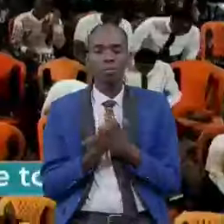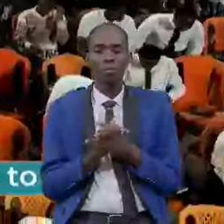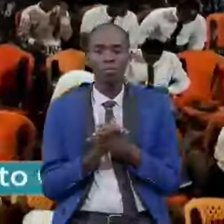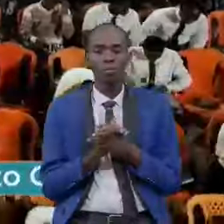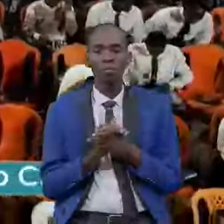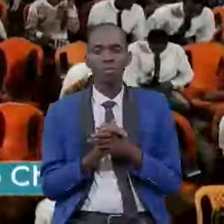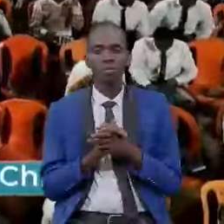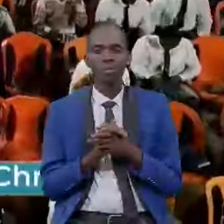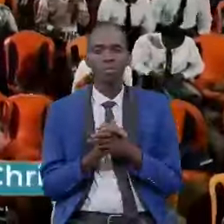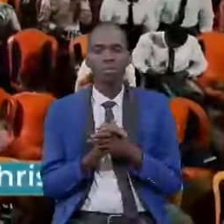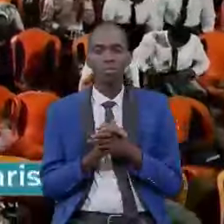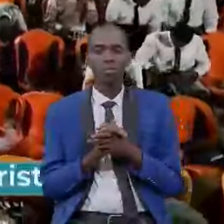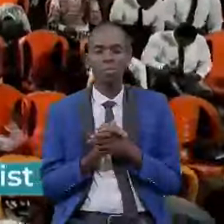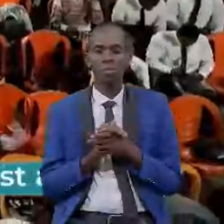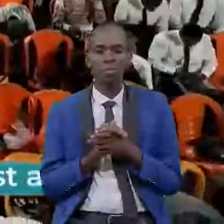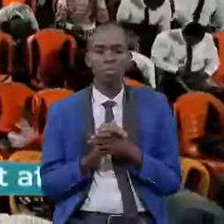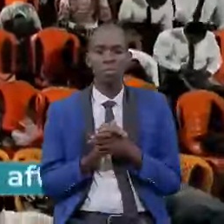please indicate.